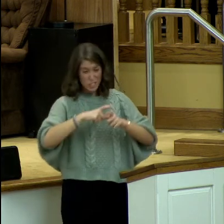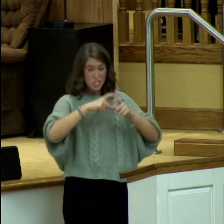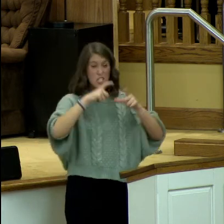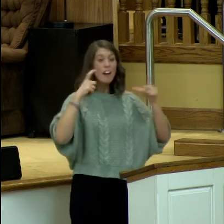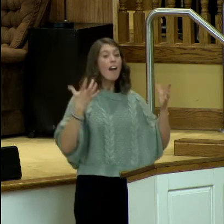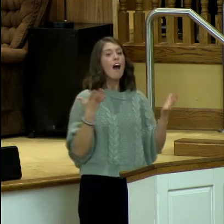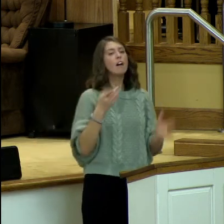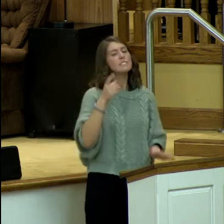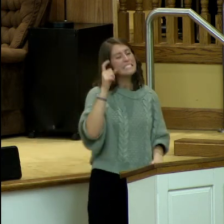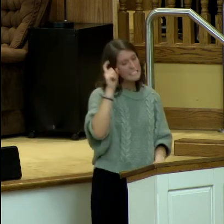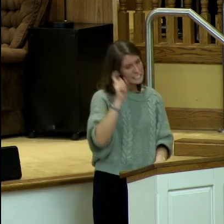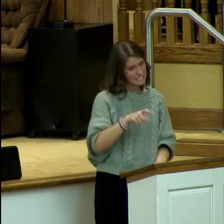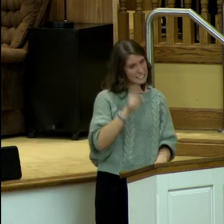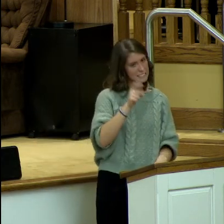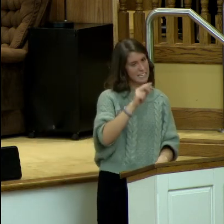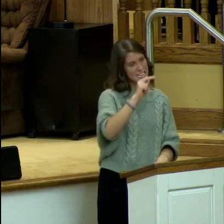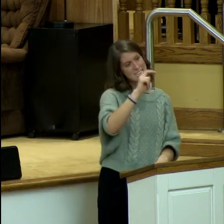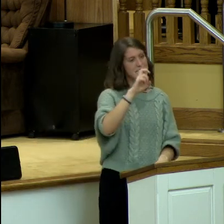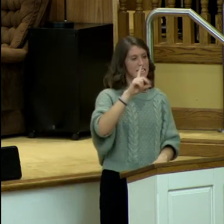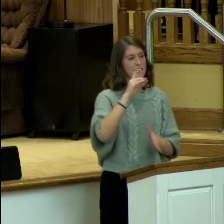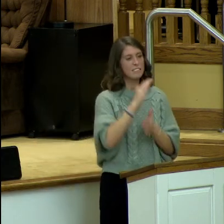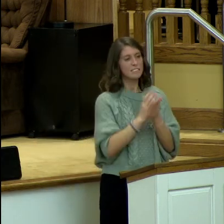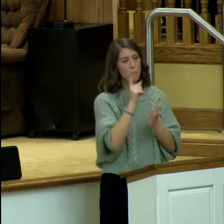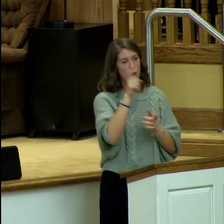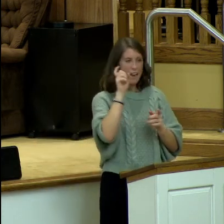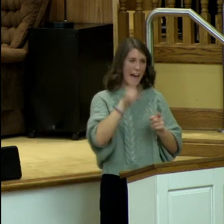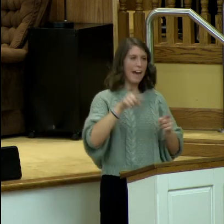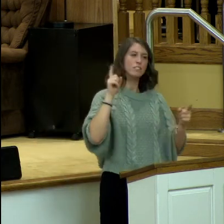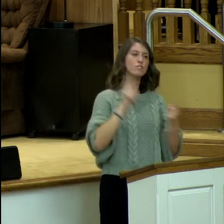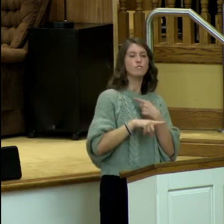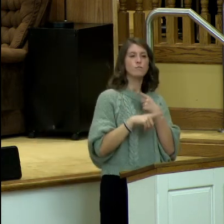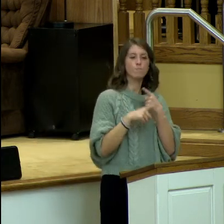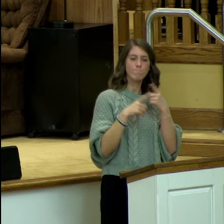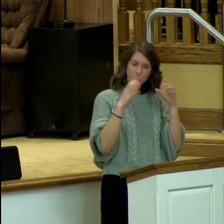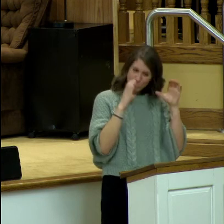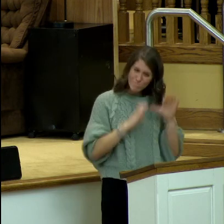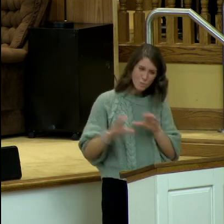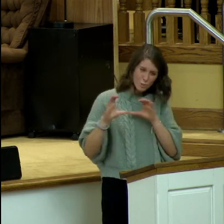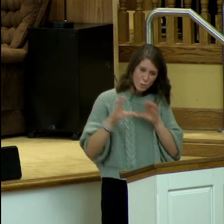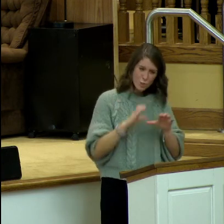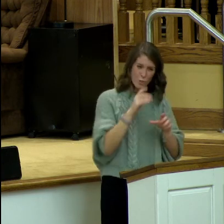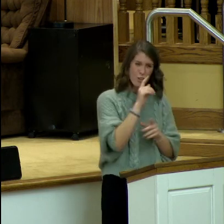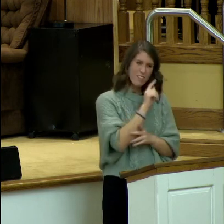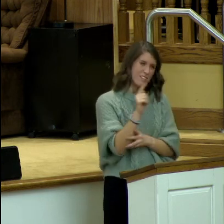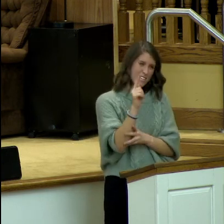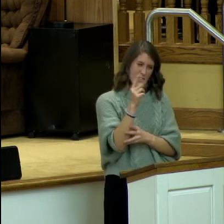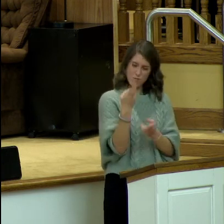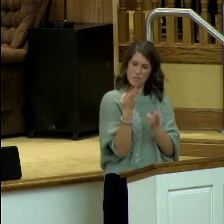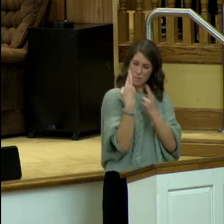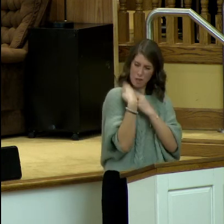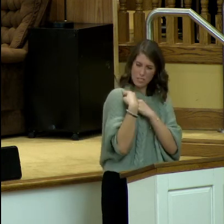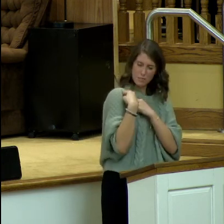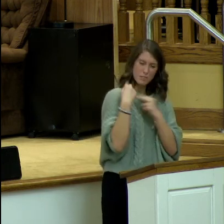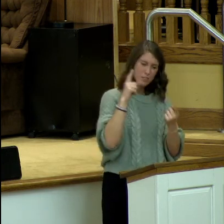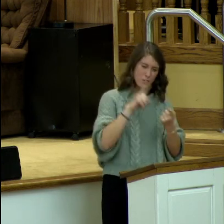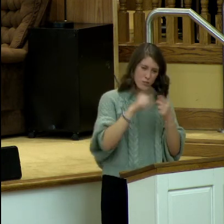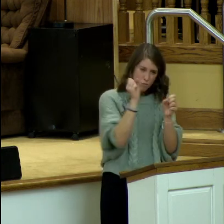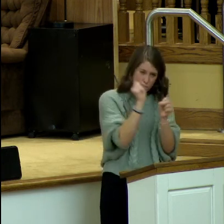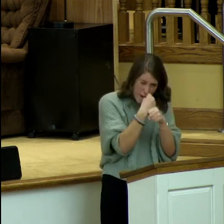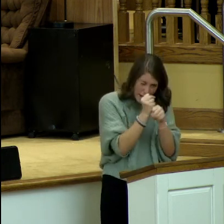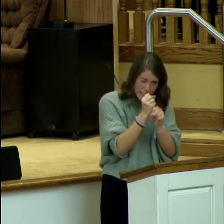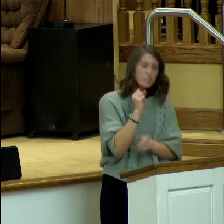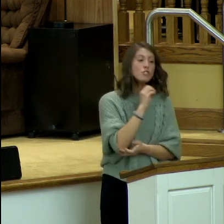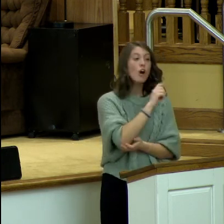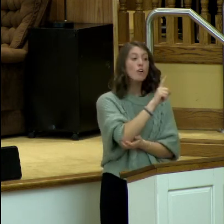need. Somebody had to fulfill the obligations or responsibilities to make it so that you could